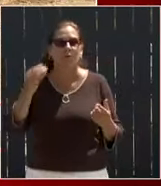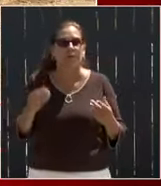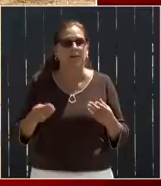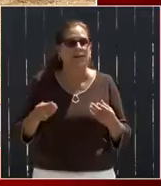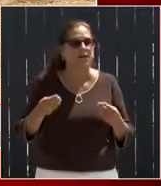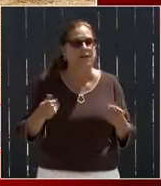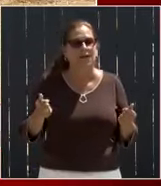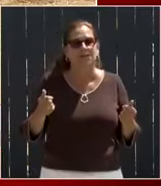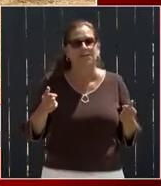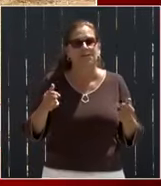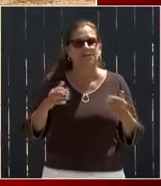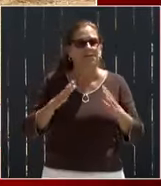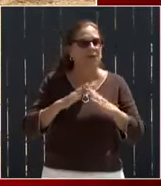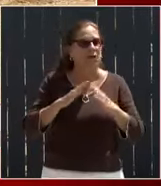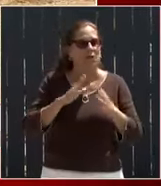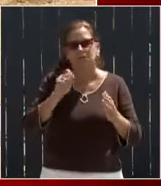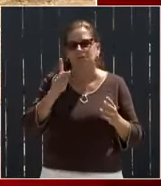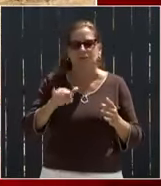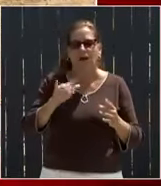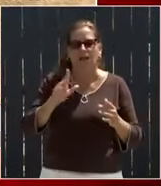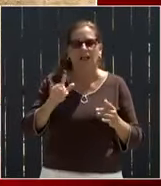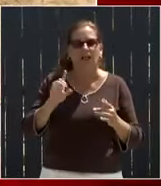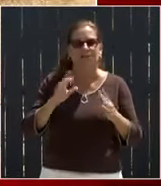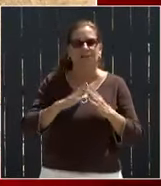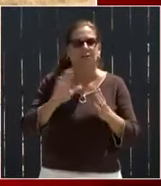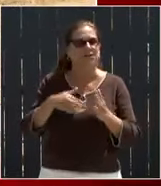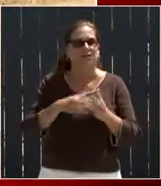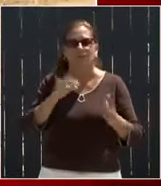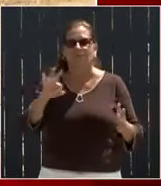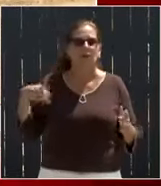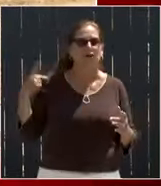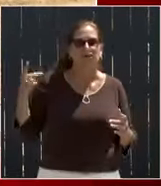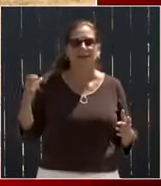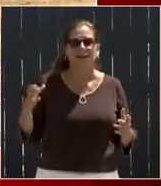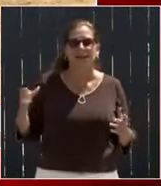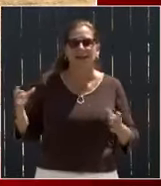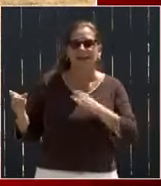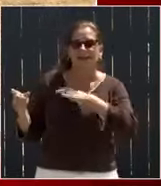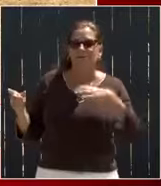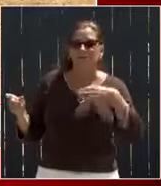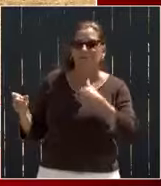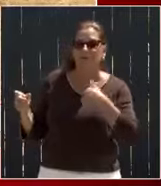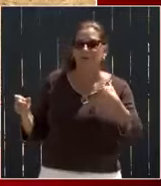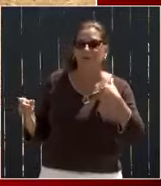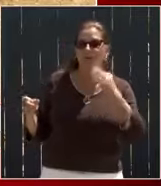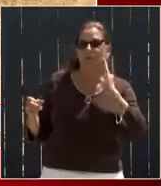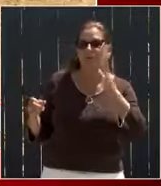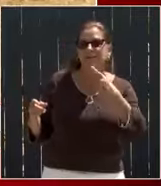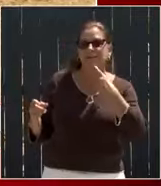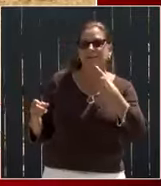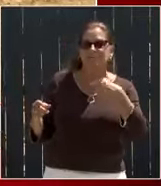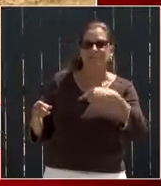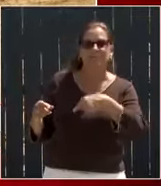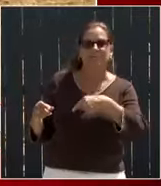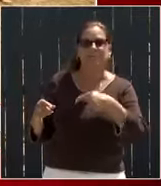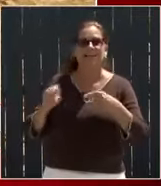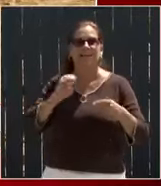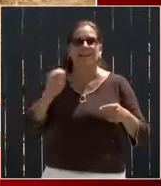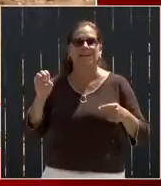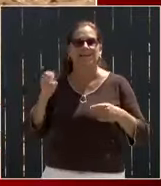largest retail development in Southeast Washington. As Councilmember Gray would say, the East End. I am Tiffany Brown, as he said, and I am the